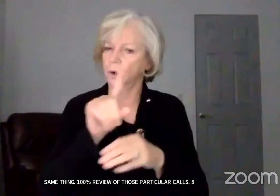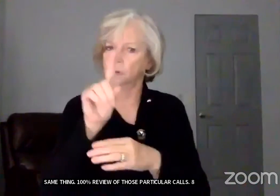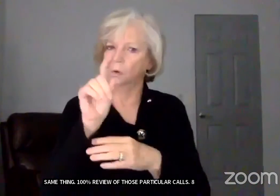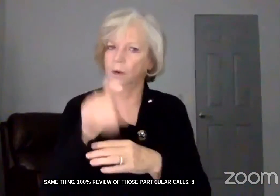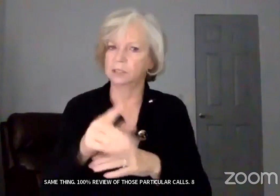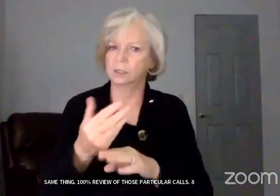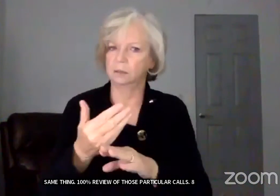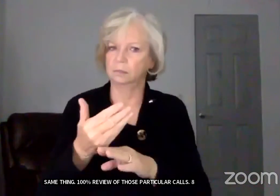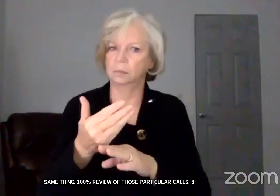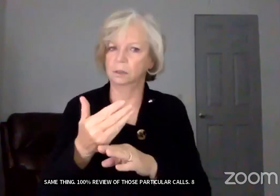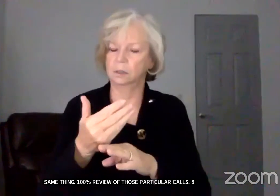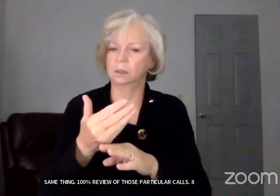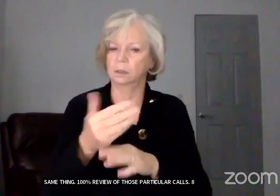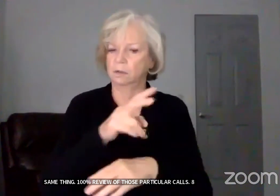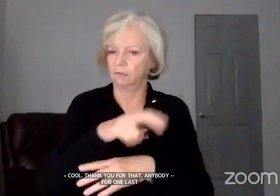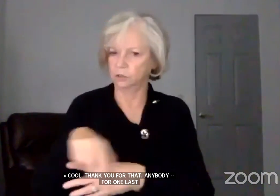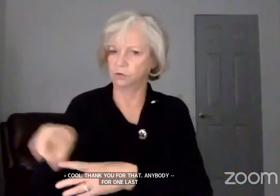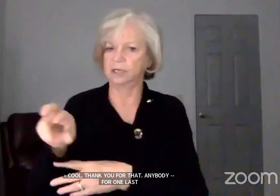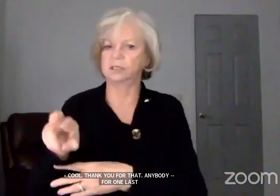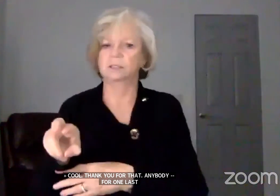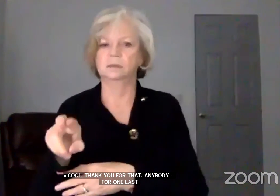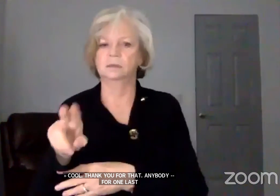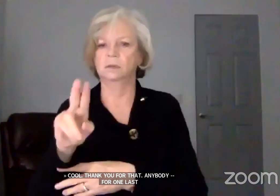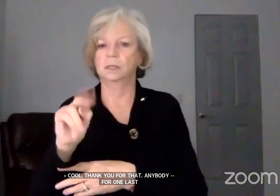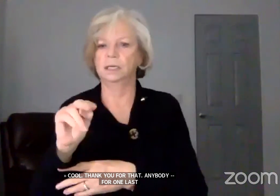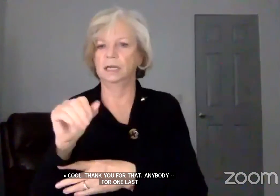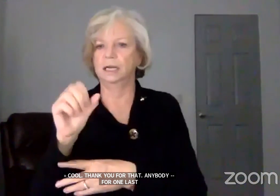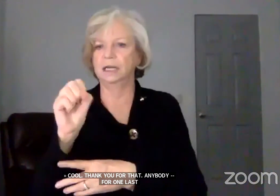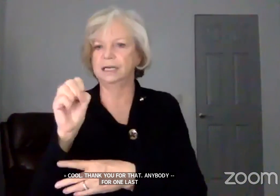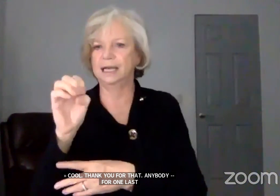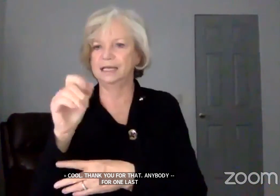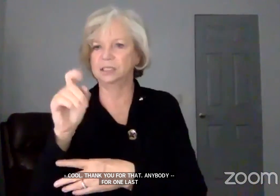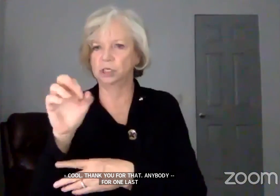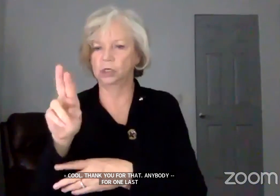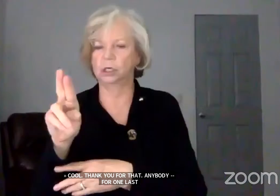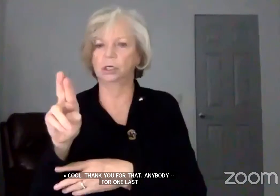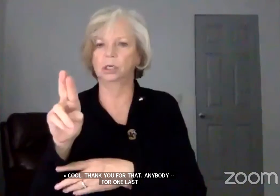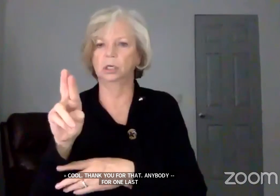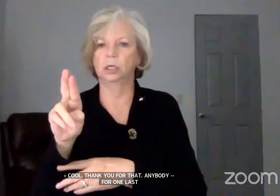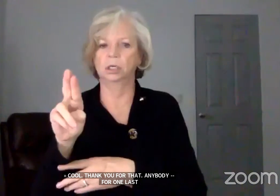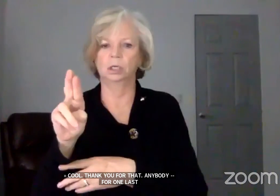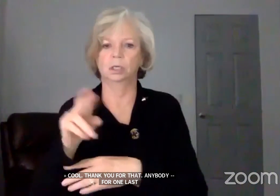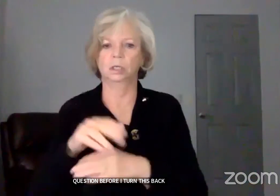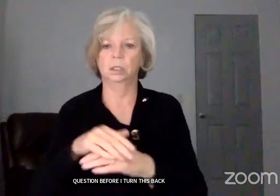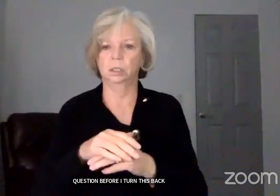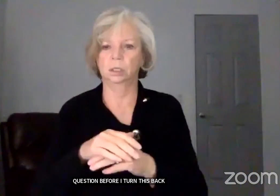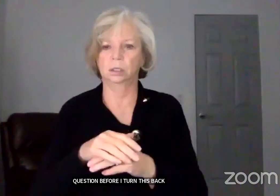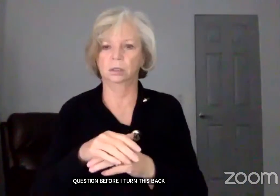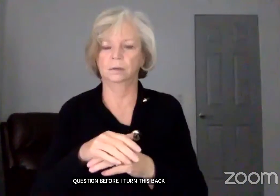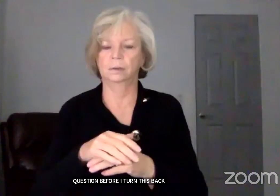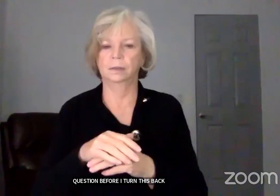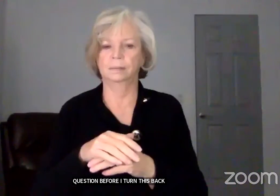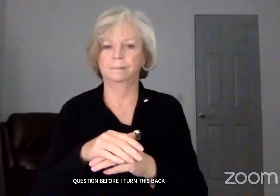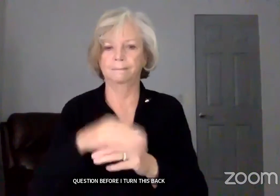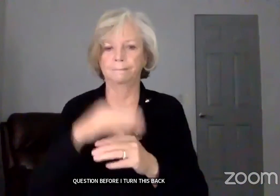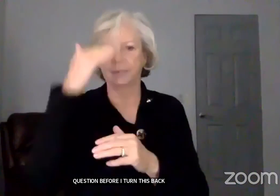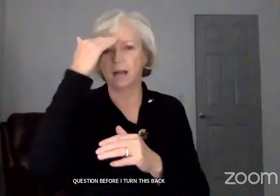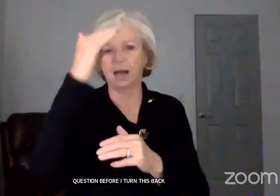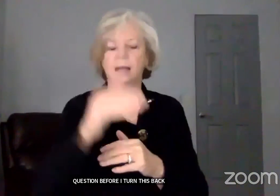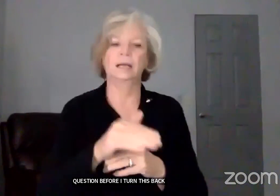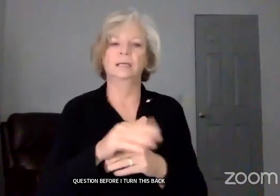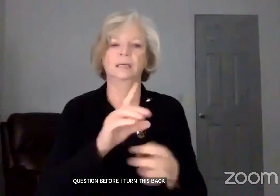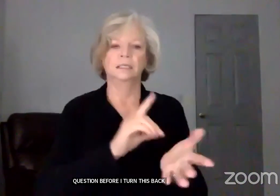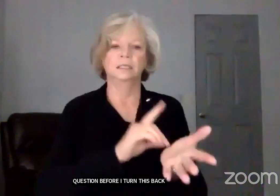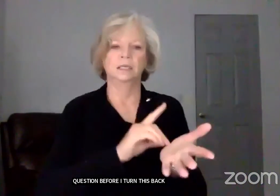this back over to Nestor for our closing? Anybody? Hi, it's Dr. Donna.